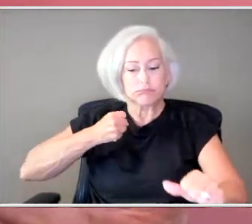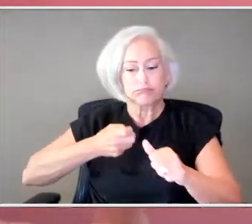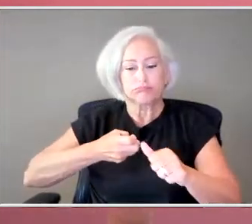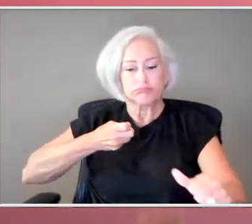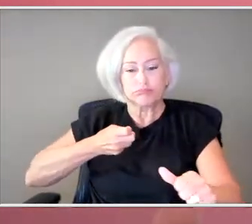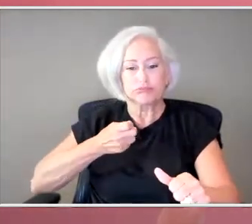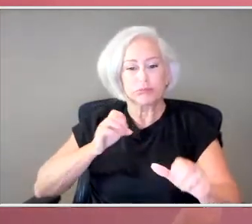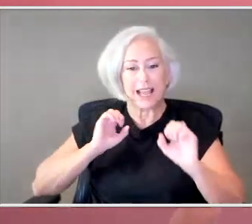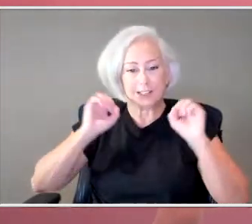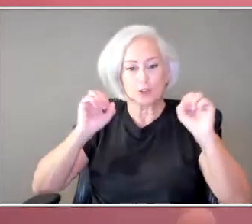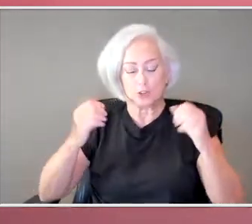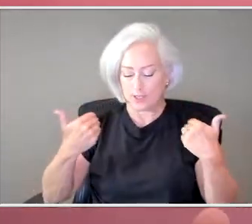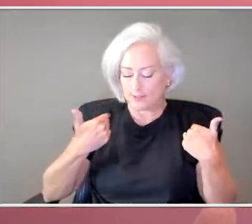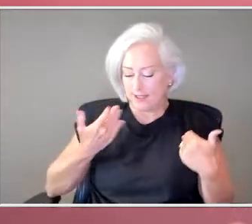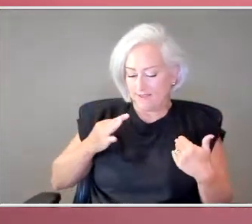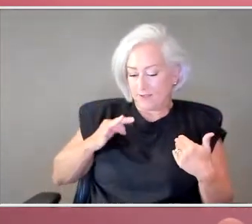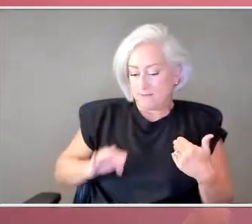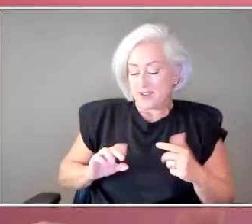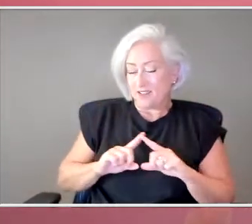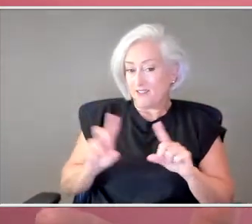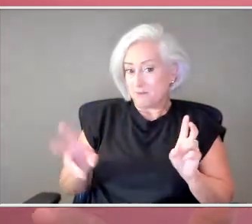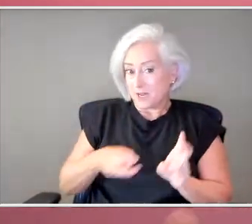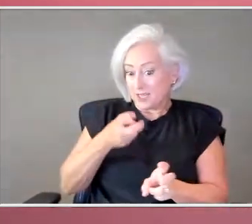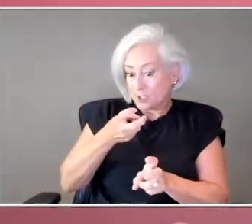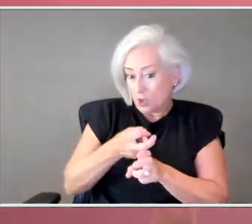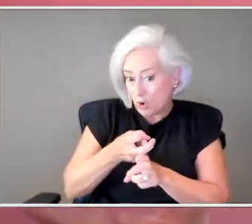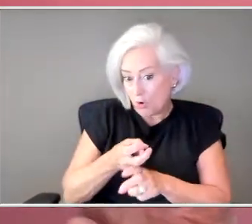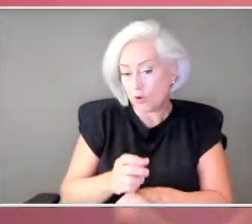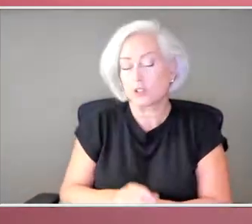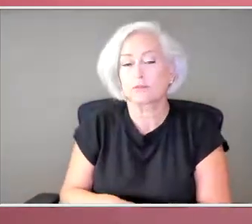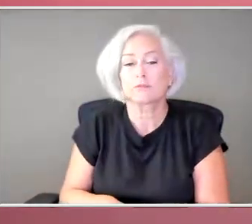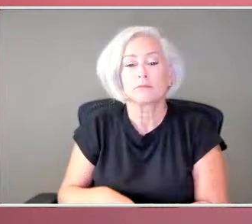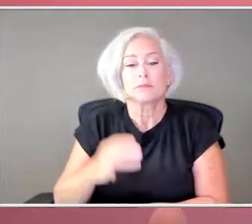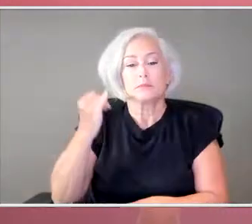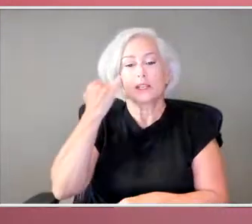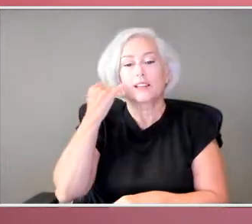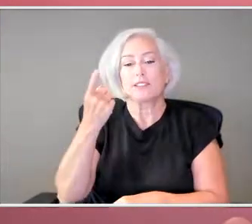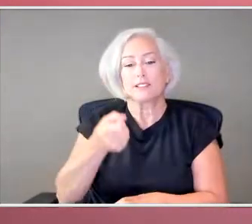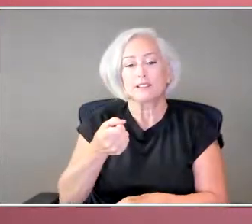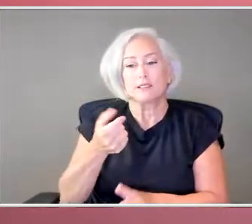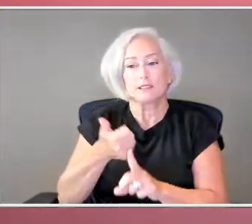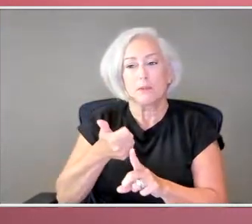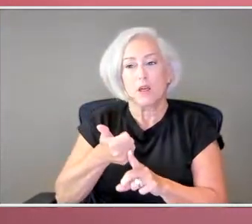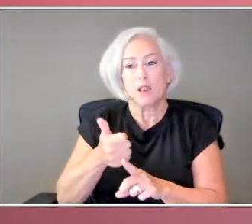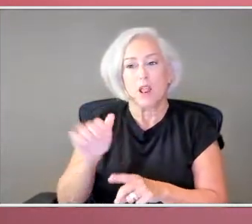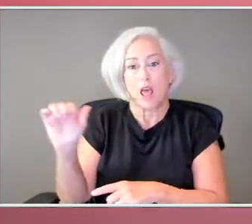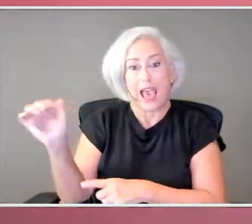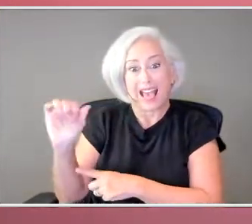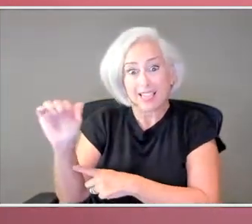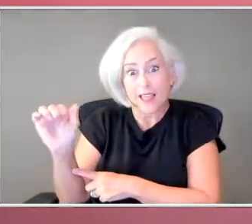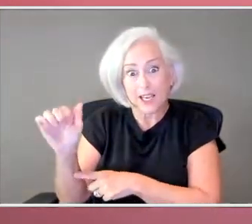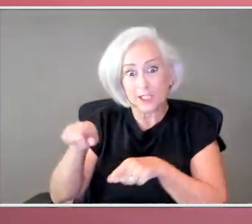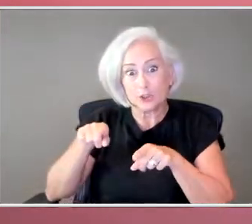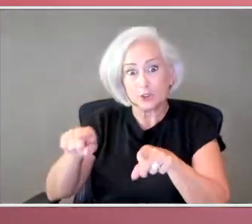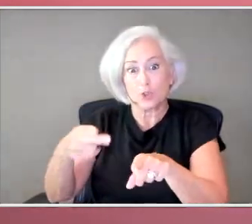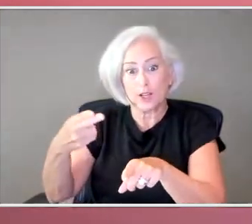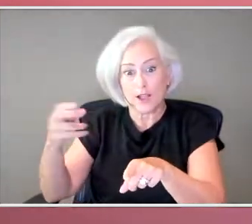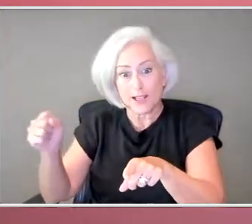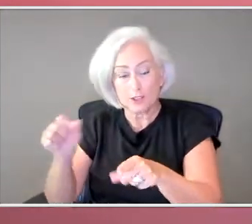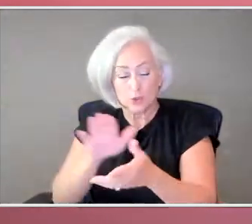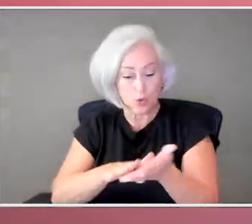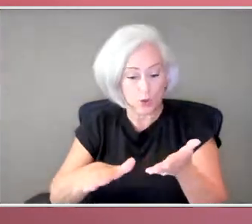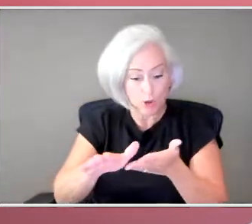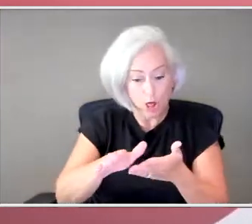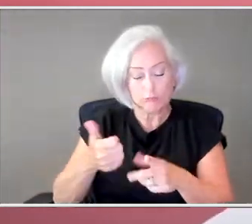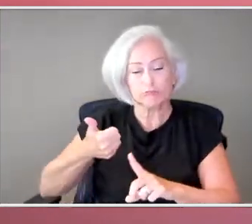and I ask this a lot, whether people were in athletics in high school or college, because they have been trained.